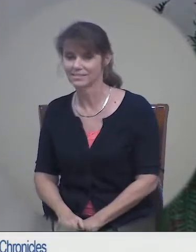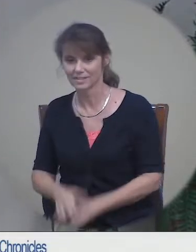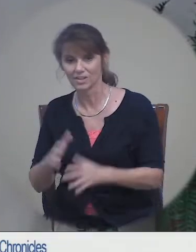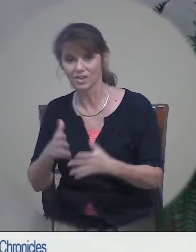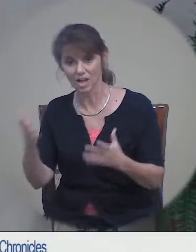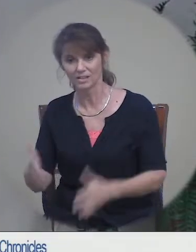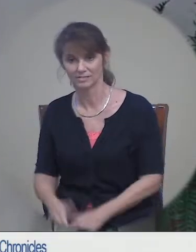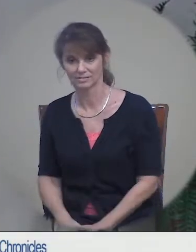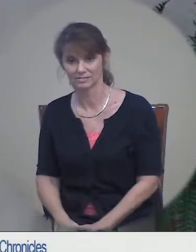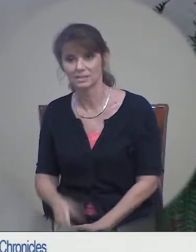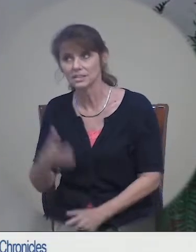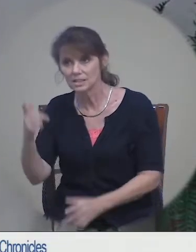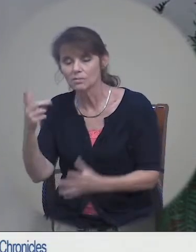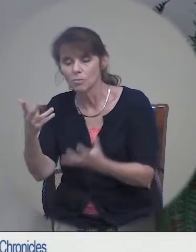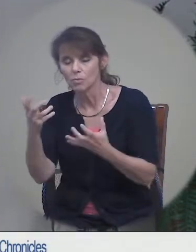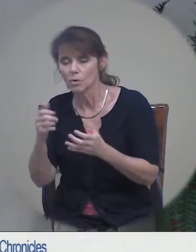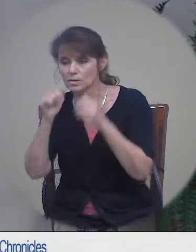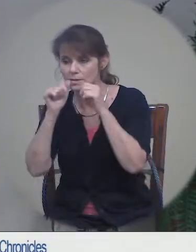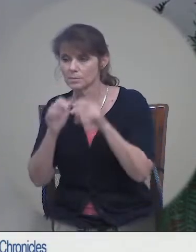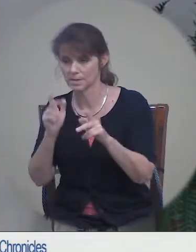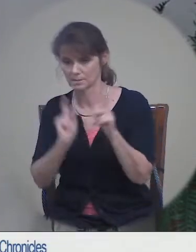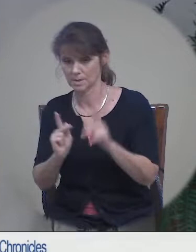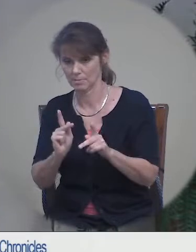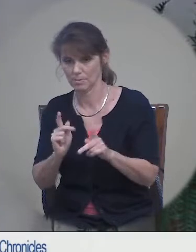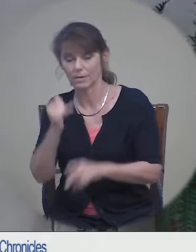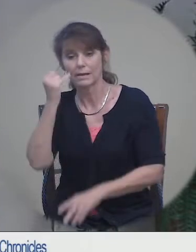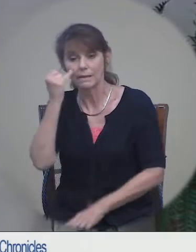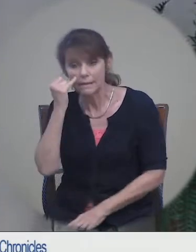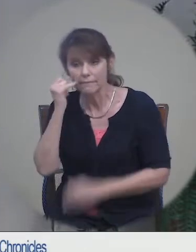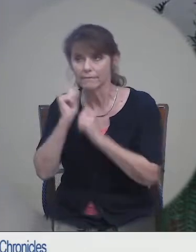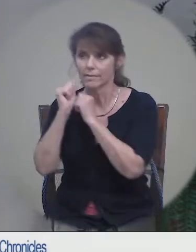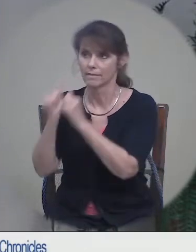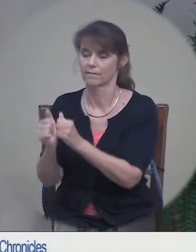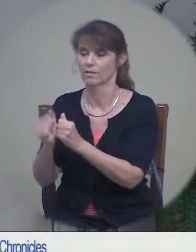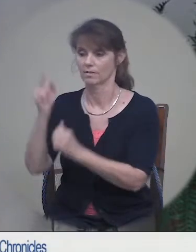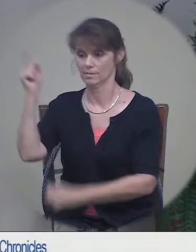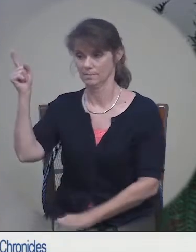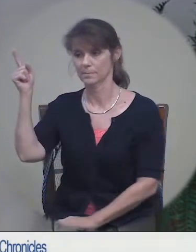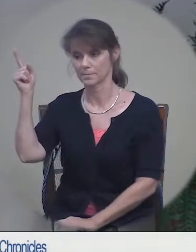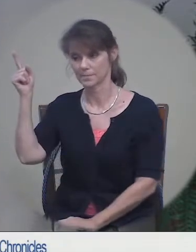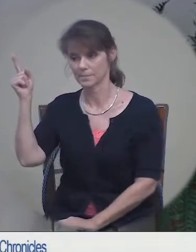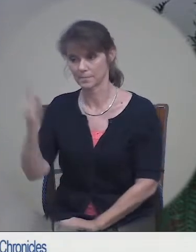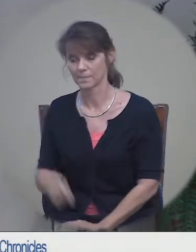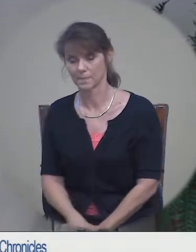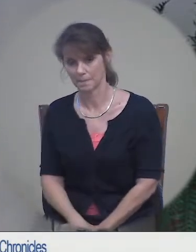And he wants to bless people if they turn to seek him in their lives.